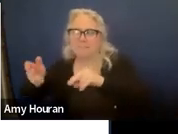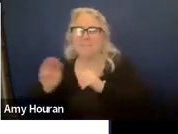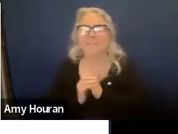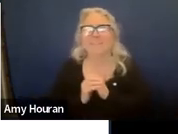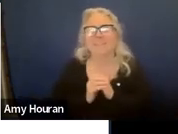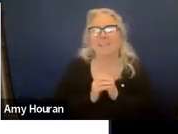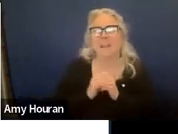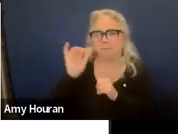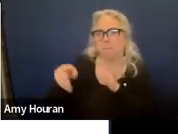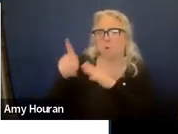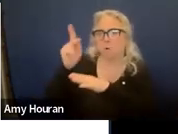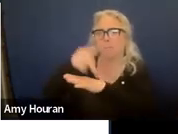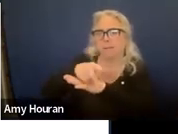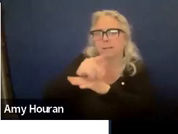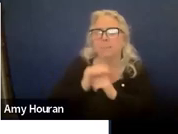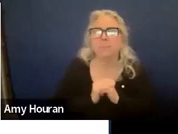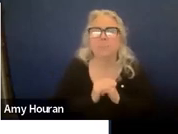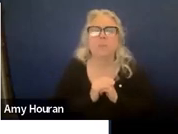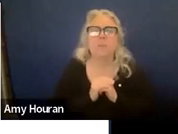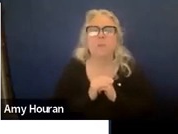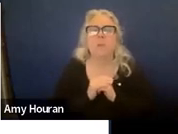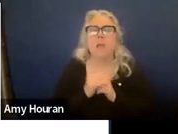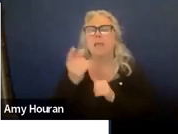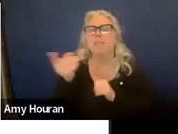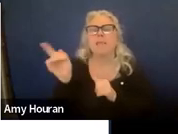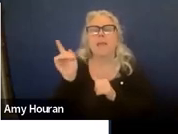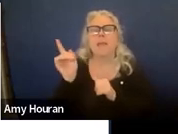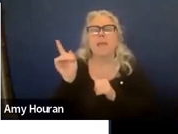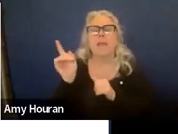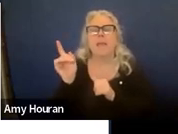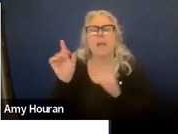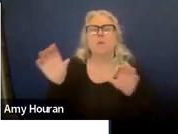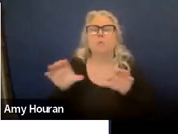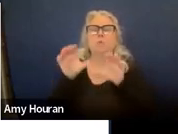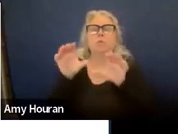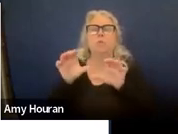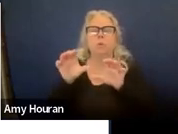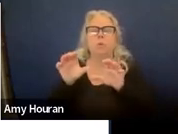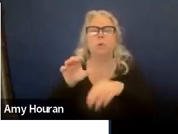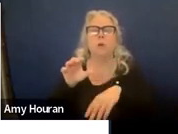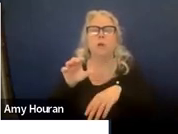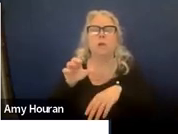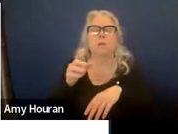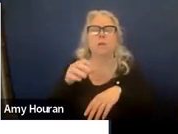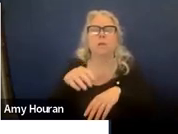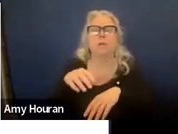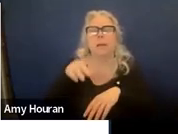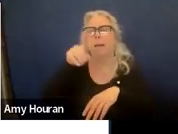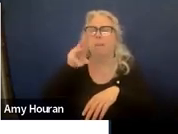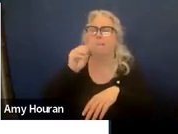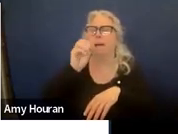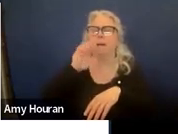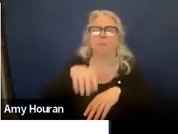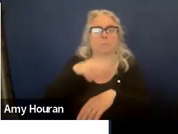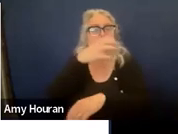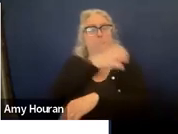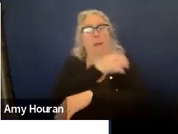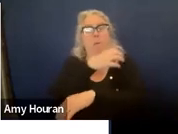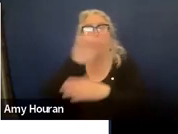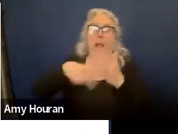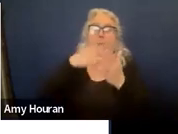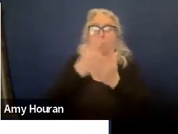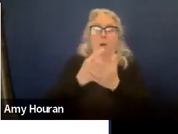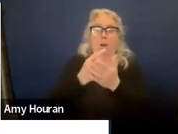of that programming. So they do a power hour every, I think, Tuesday to talk about all